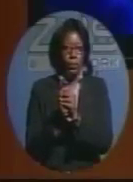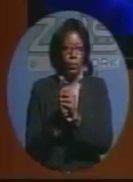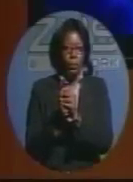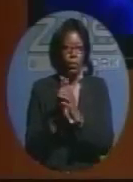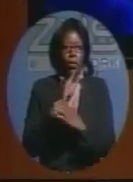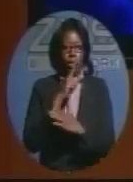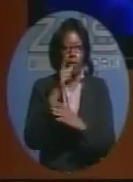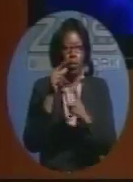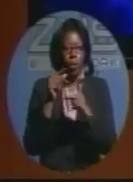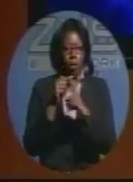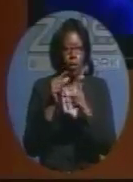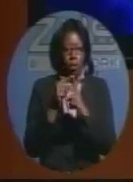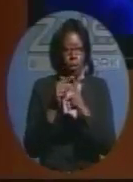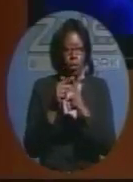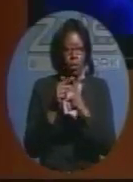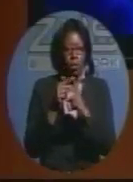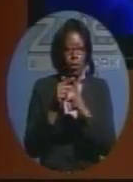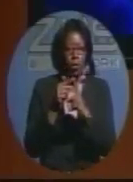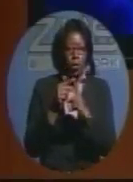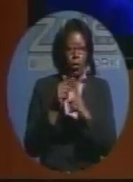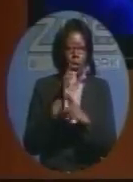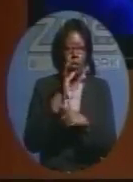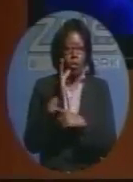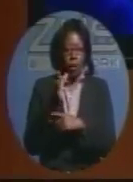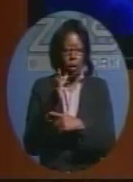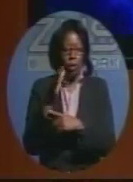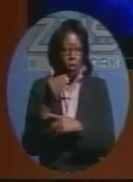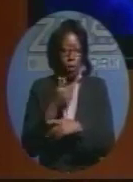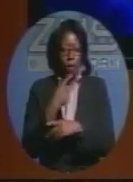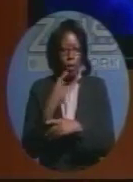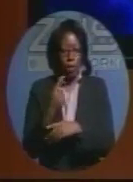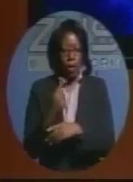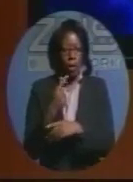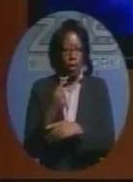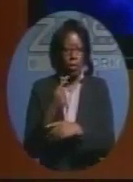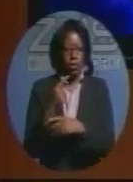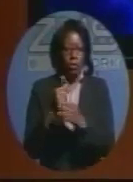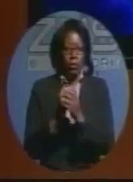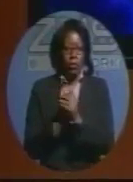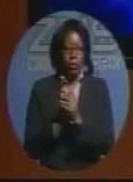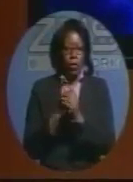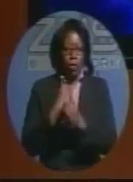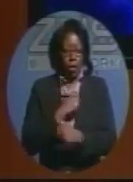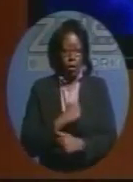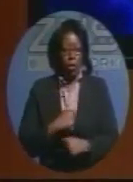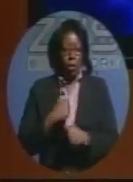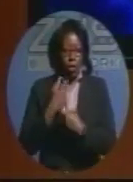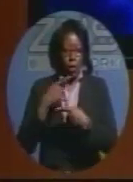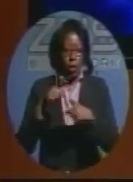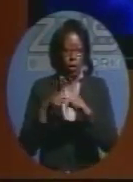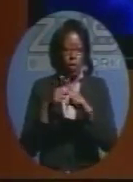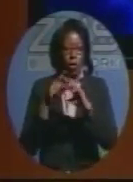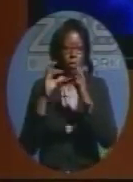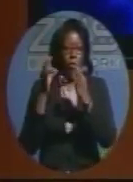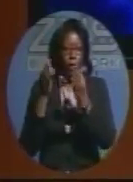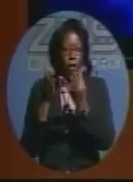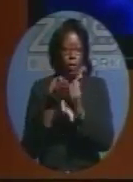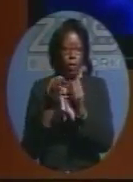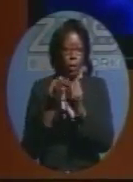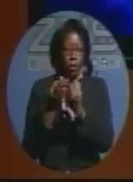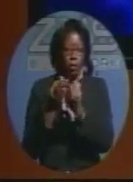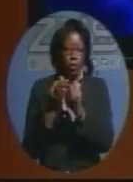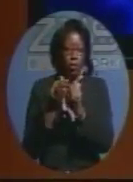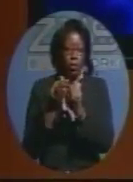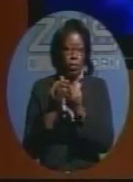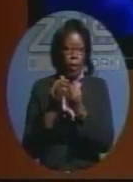No truer words than what his granddaughter said. That's just the Bird. Condolences going out to the Grant family tonight and also